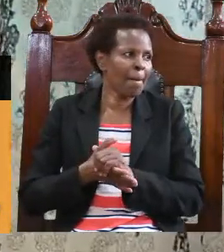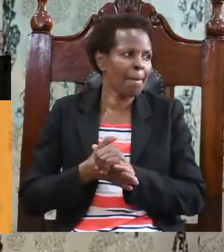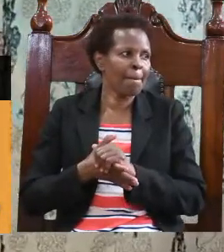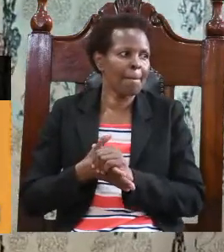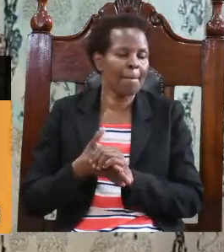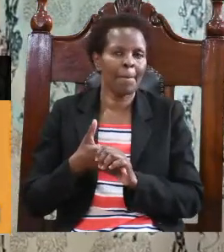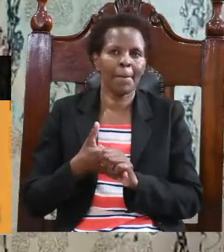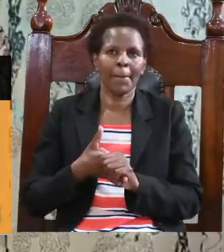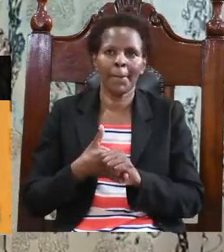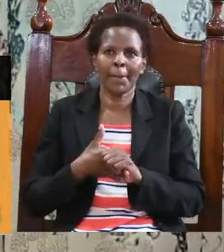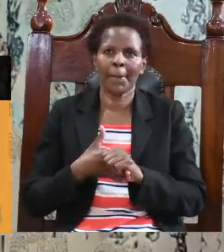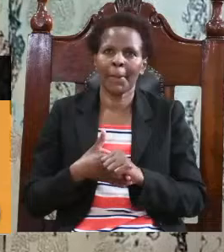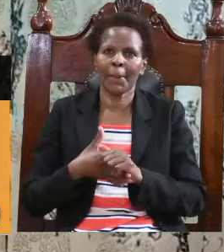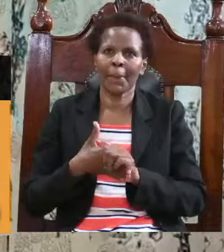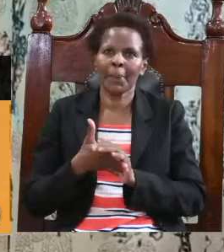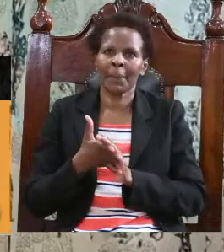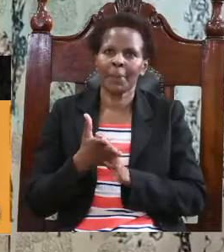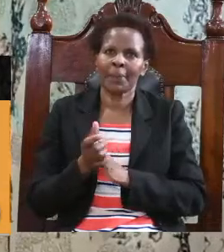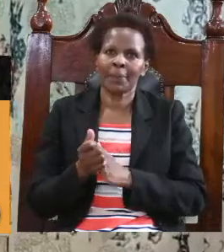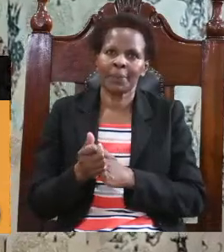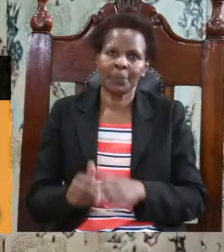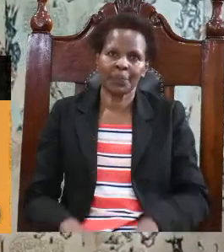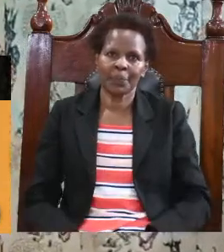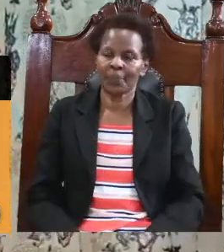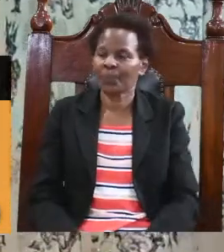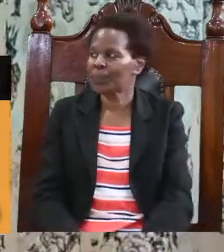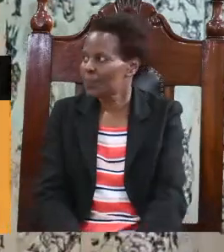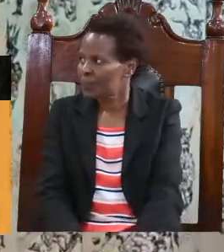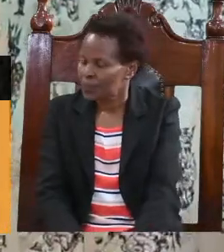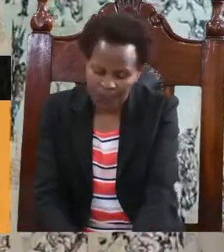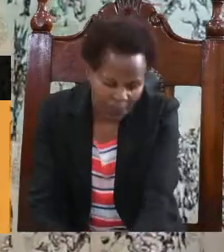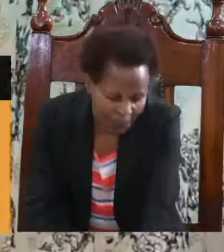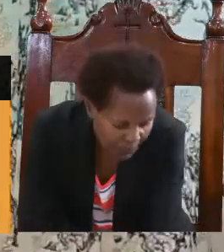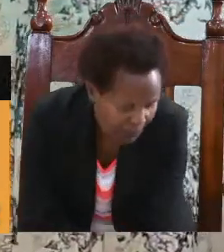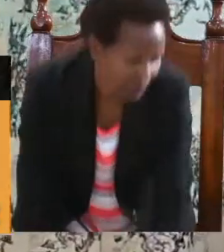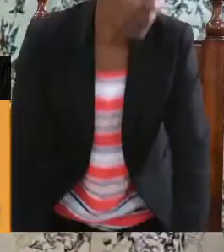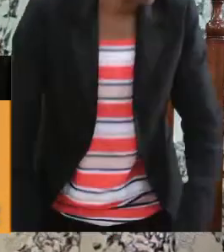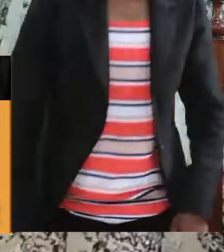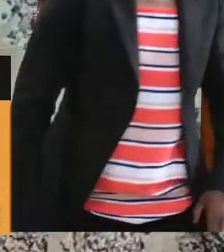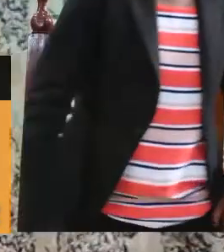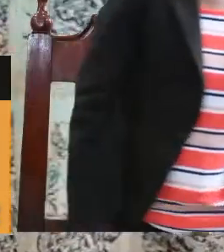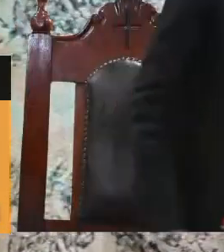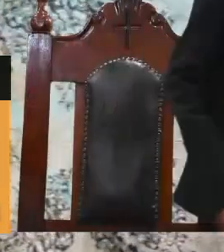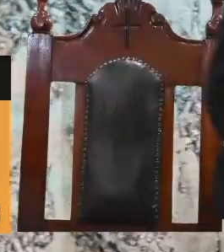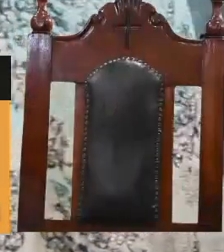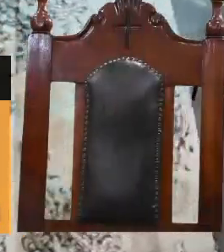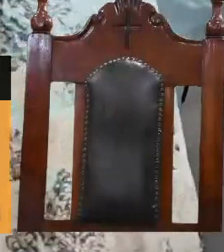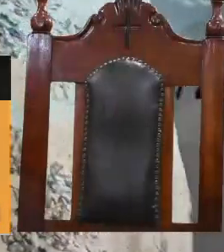Thank you.